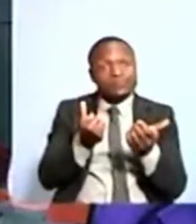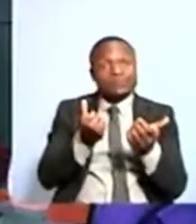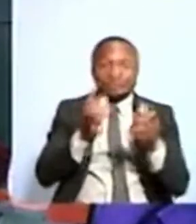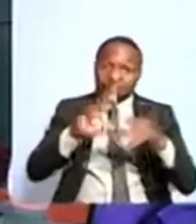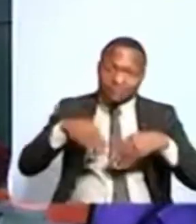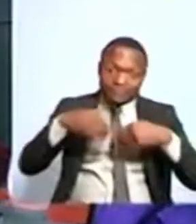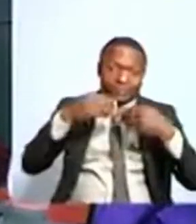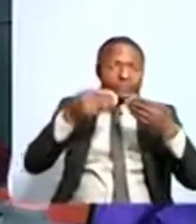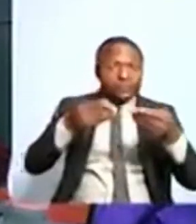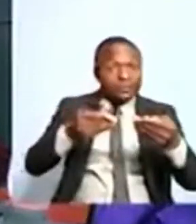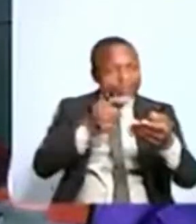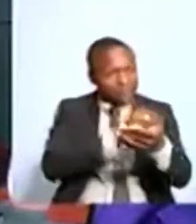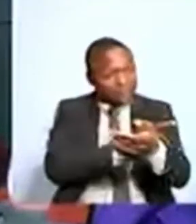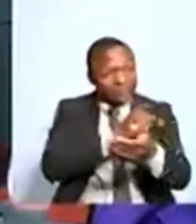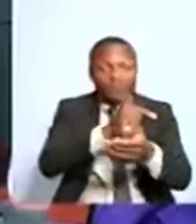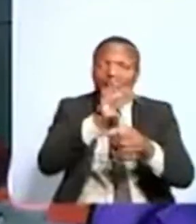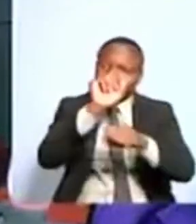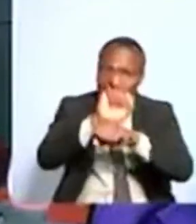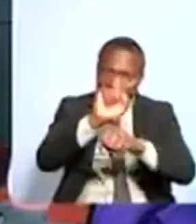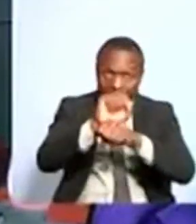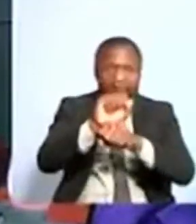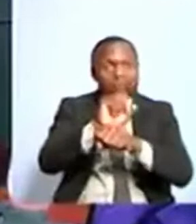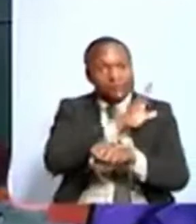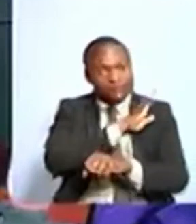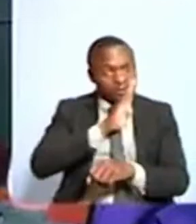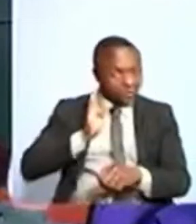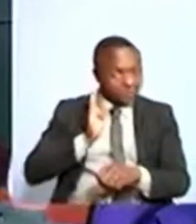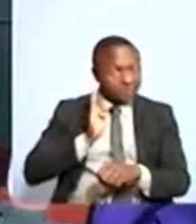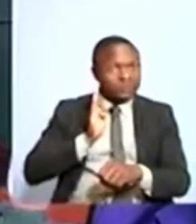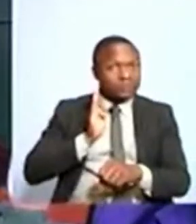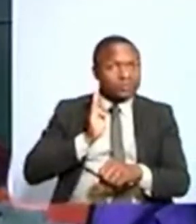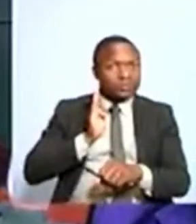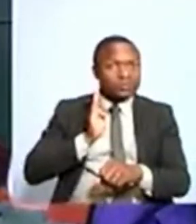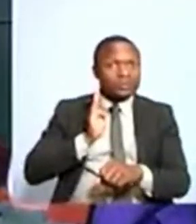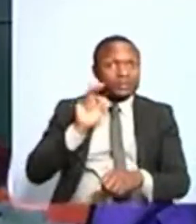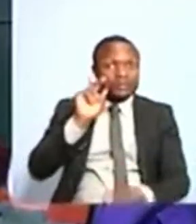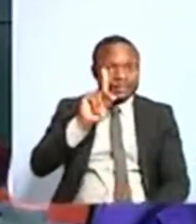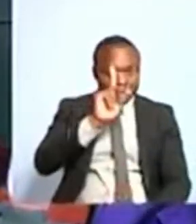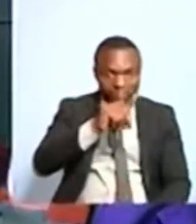provide for delegation of the functions of the board to the DPP.